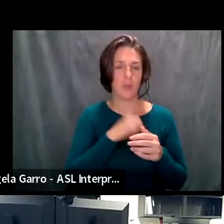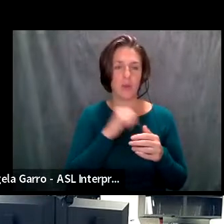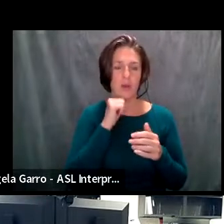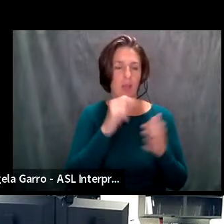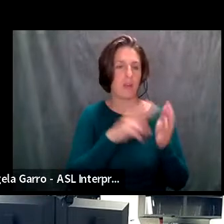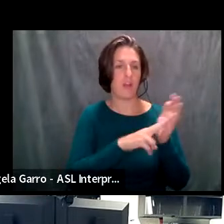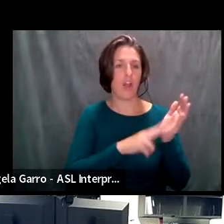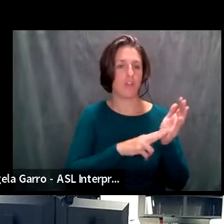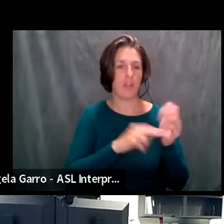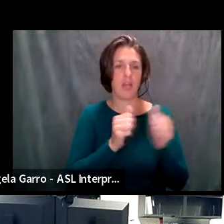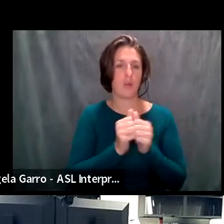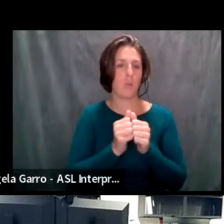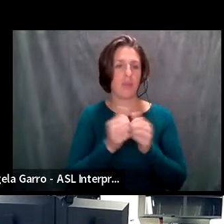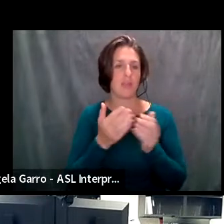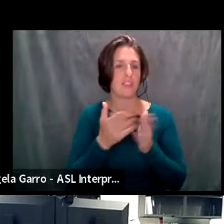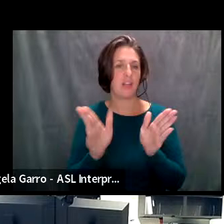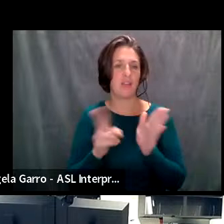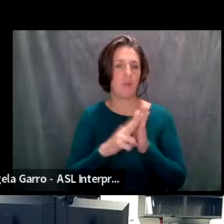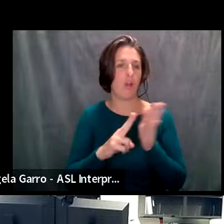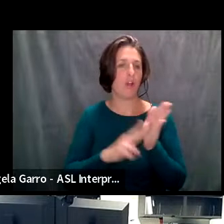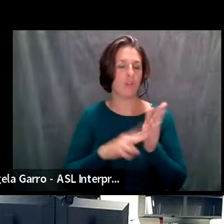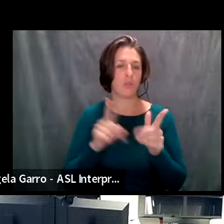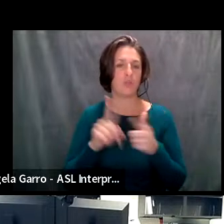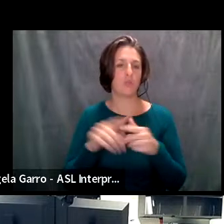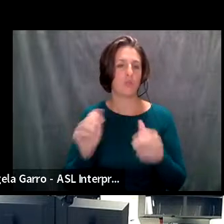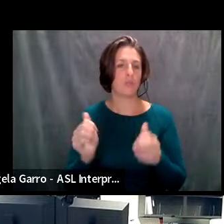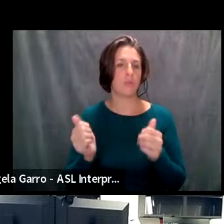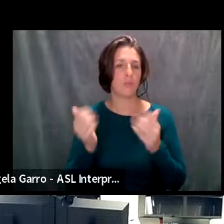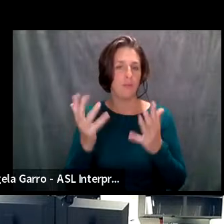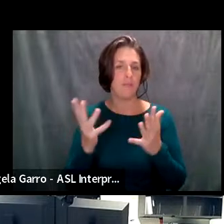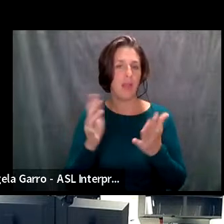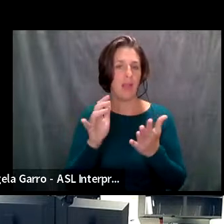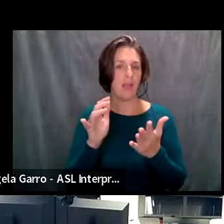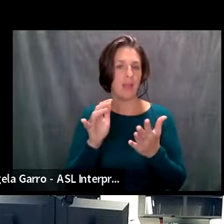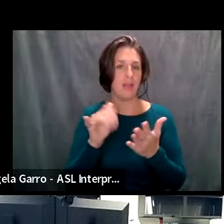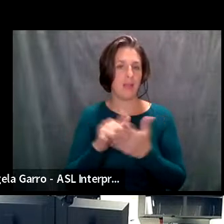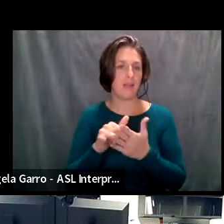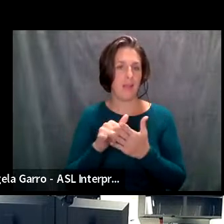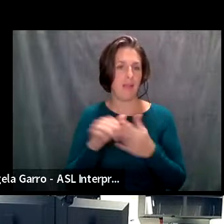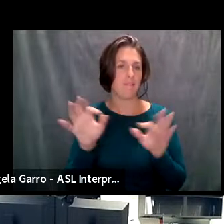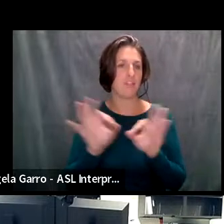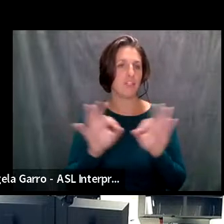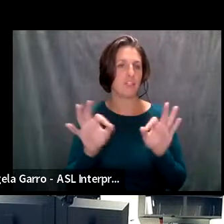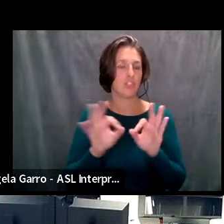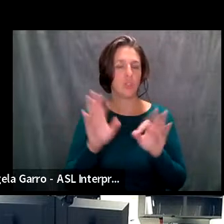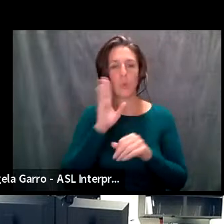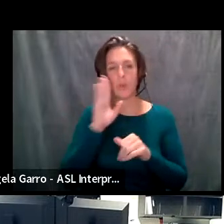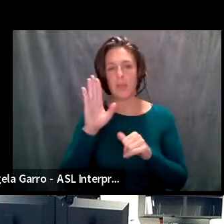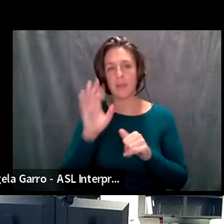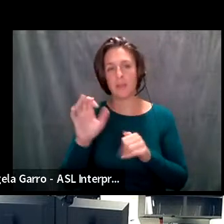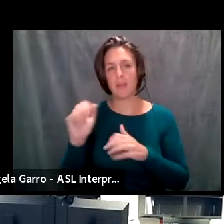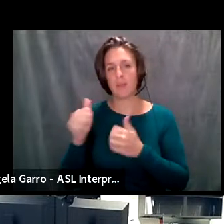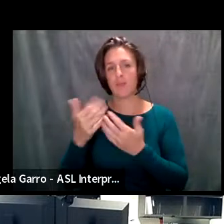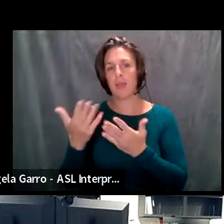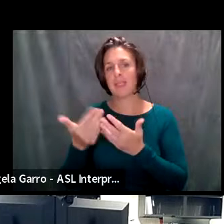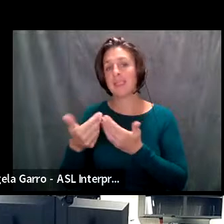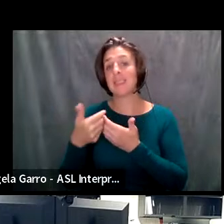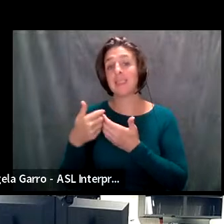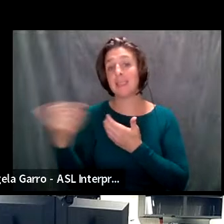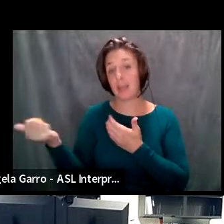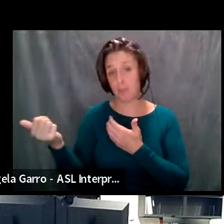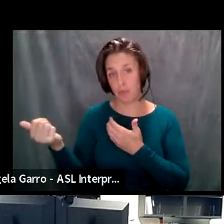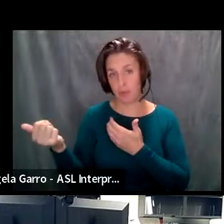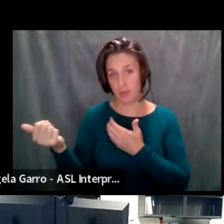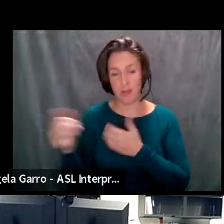contract with the general contractor to provide that. The furniture will be provided separately.